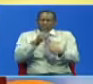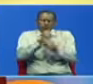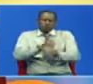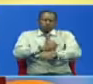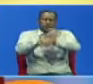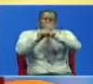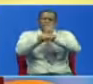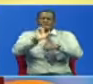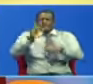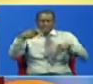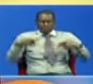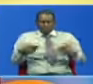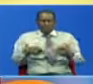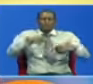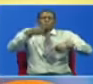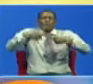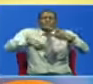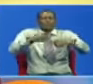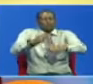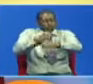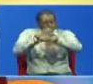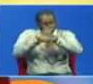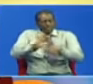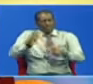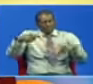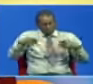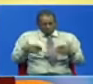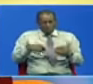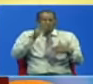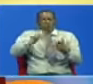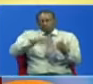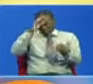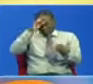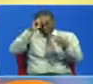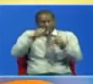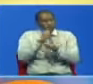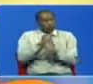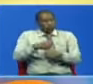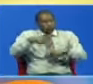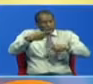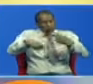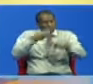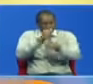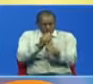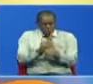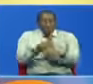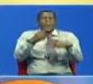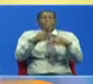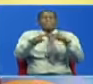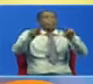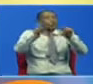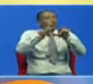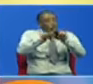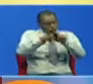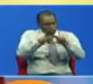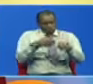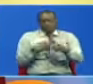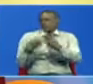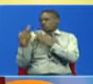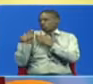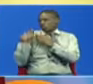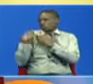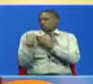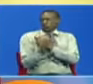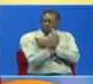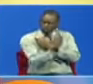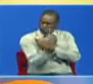Kenyans, and we will continue to do all that government can do to protect Kenyans. But there is also a responsibility on the part of each and every